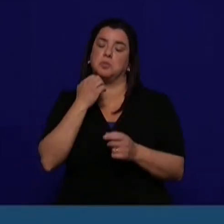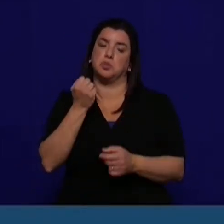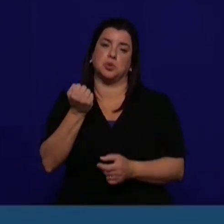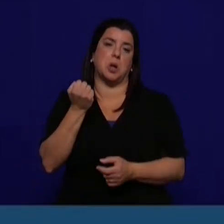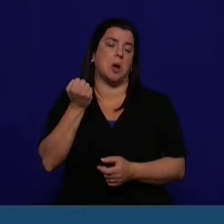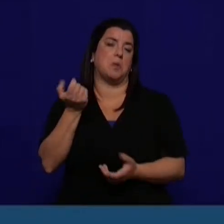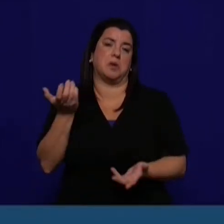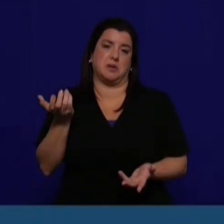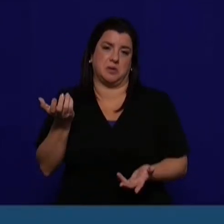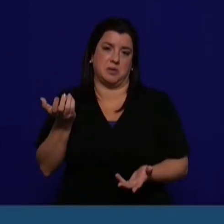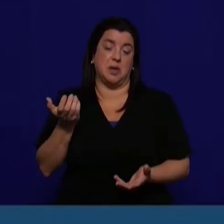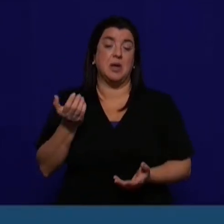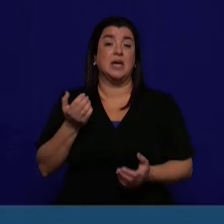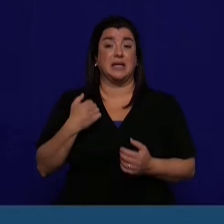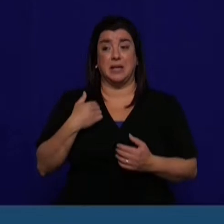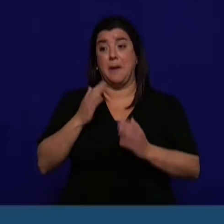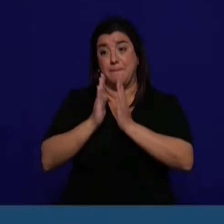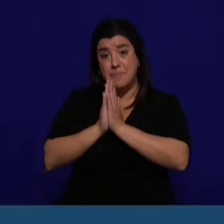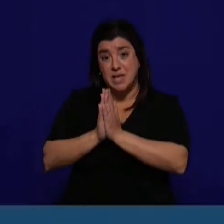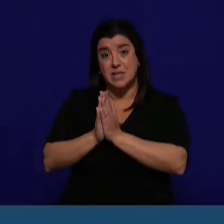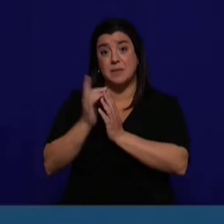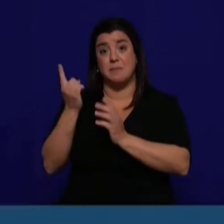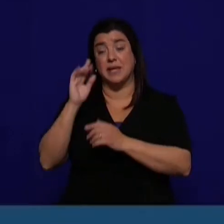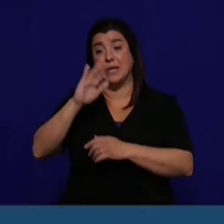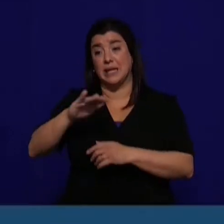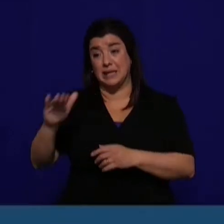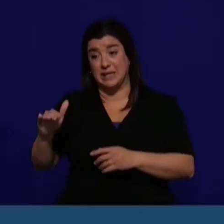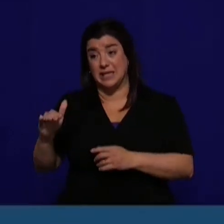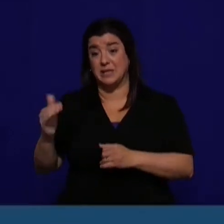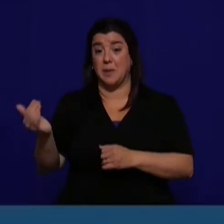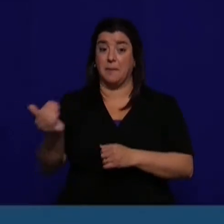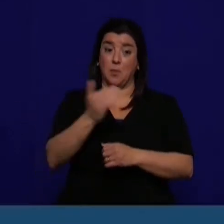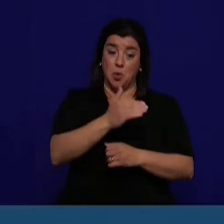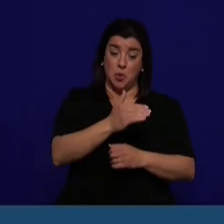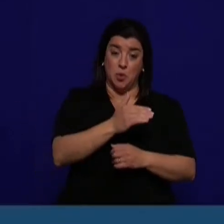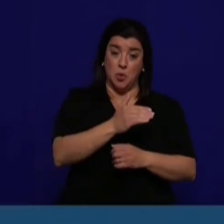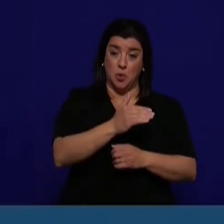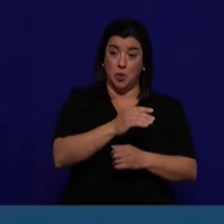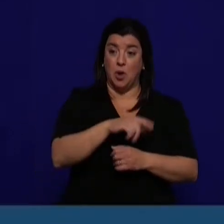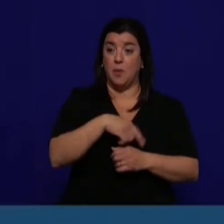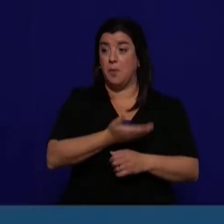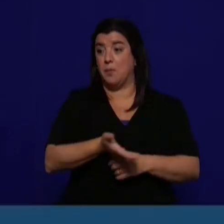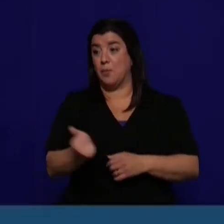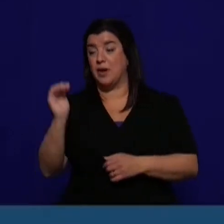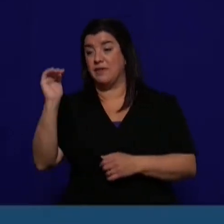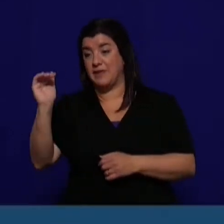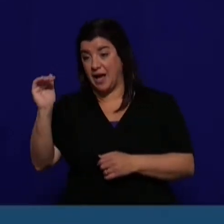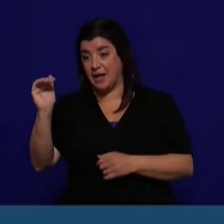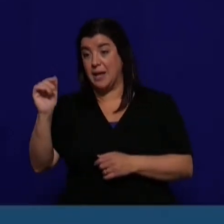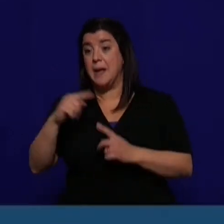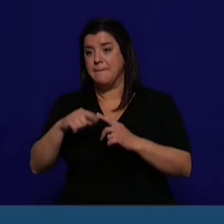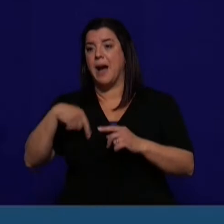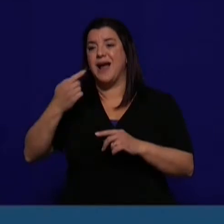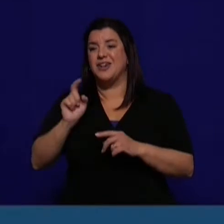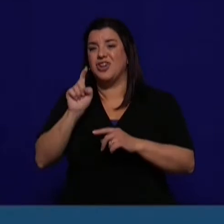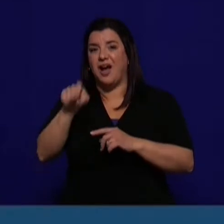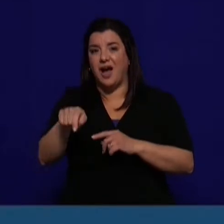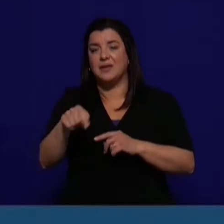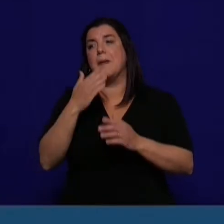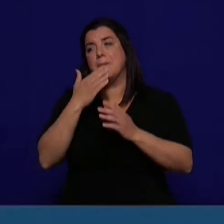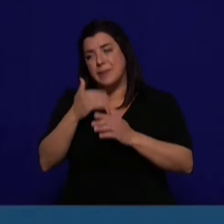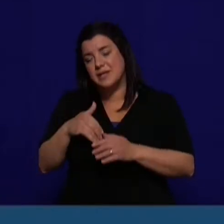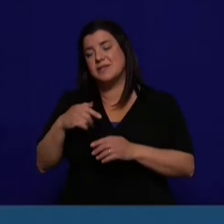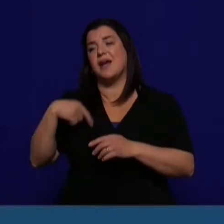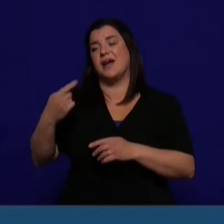dak il-persuni kollha li huma wkoll ġew imsejħa biex jistgħu jiġu wkoll ħalli jieħdu din it-tieni doża.